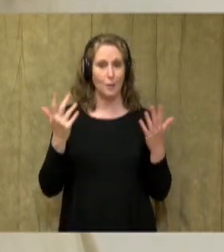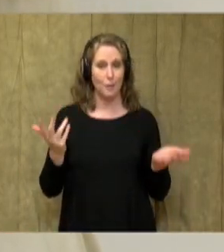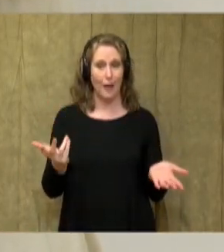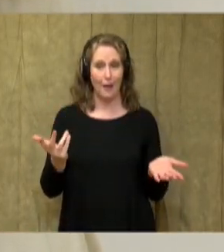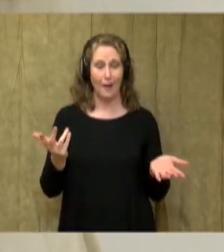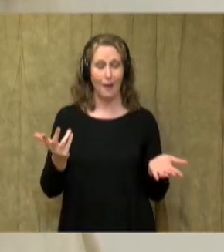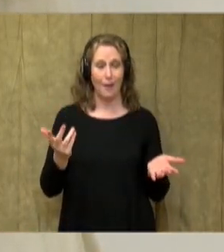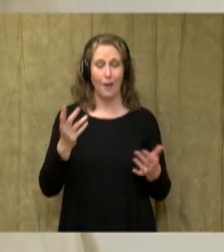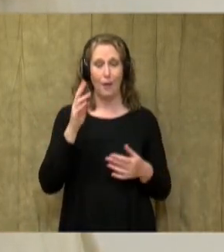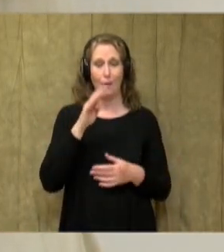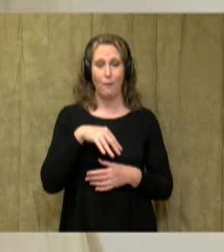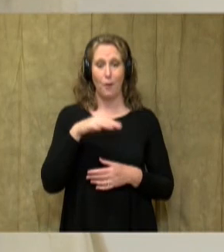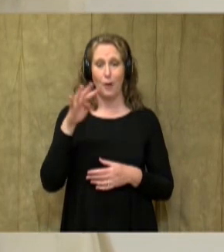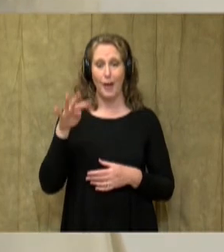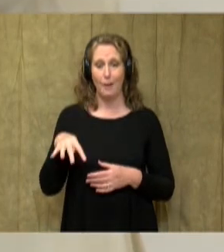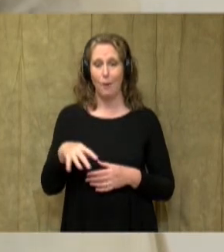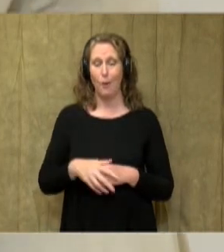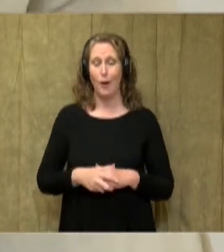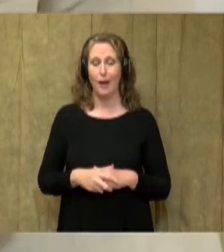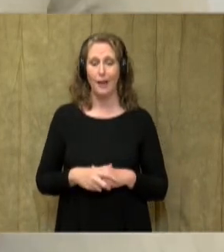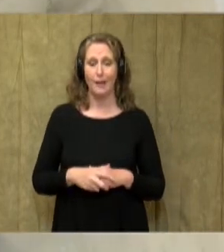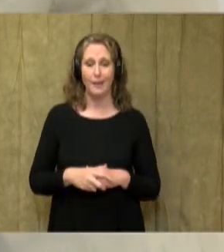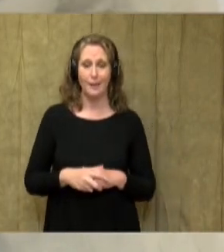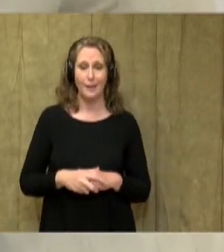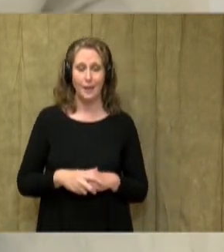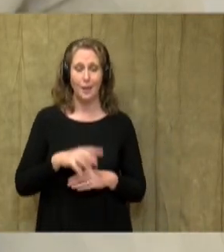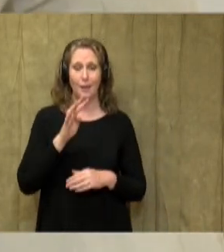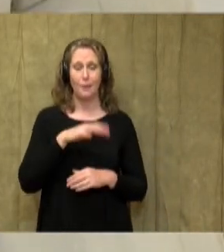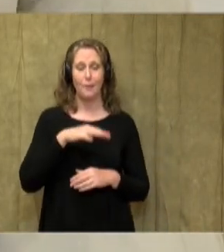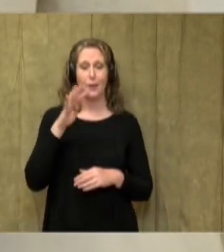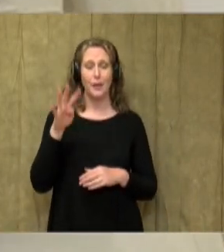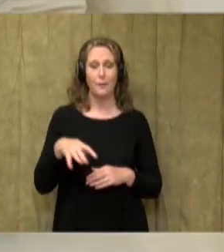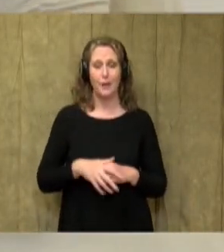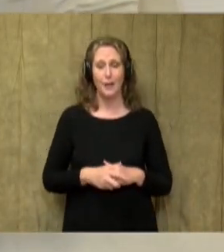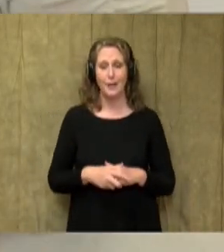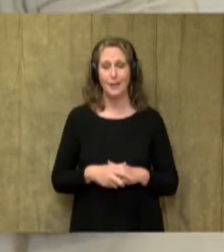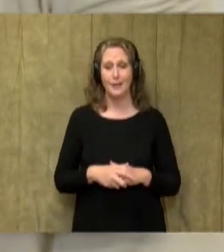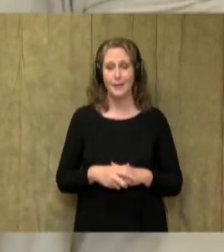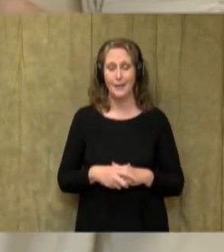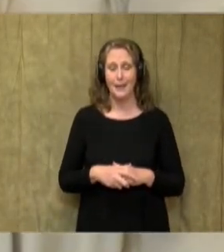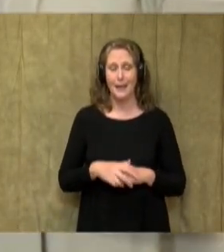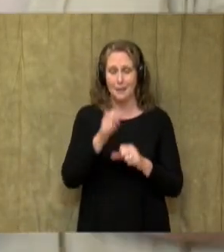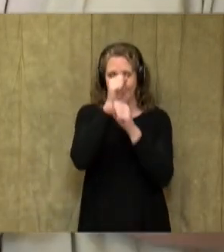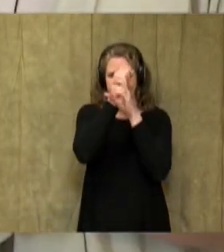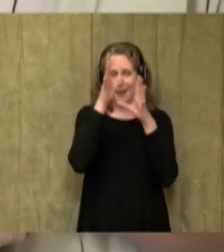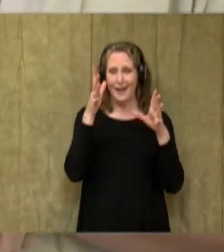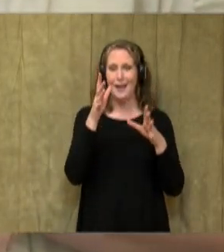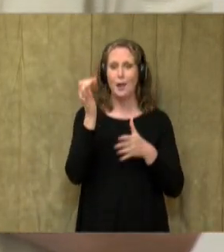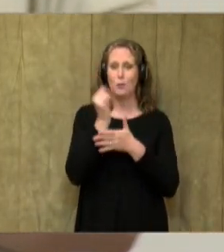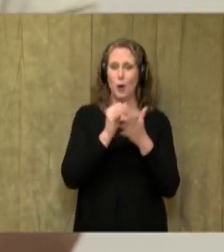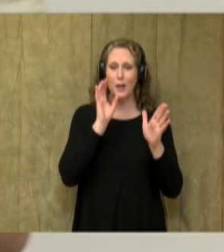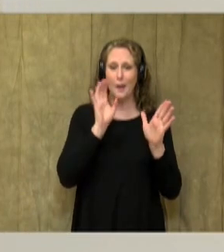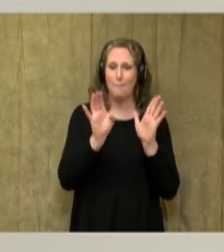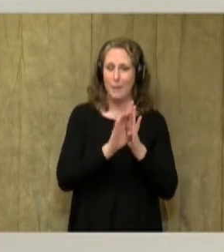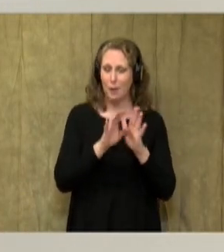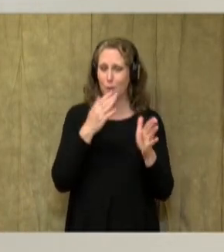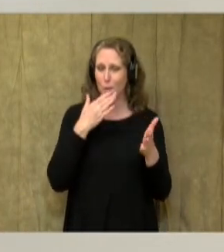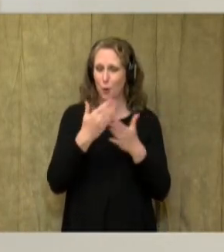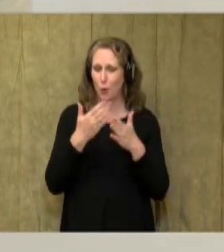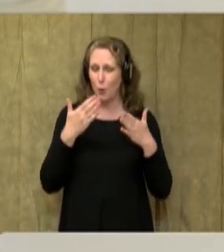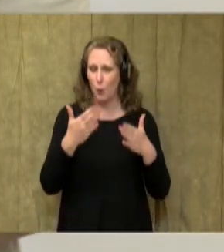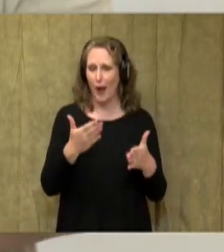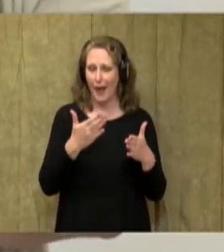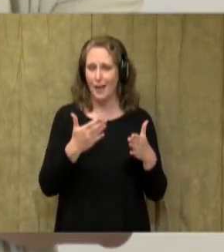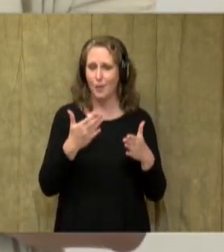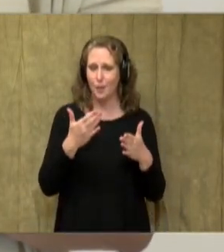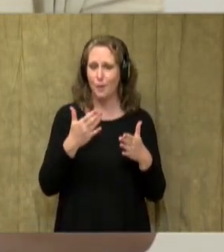be 44. 44. All right, so picture it's a good, really quick way to solve a